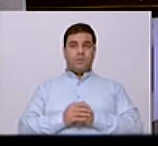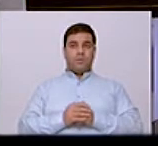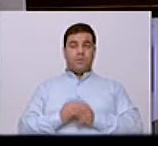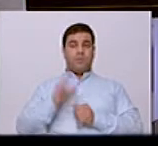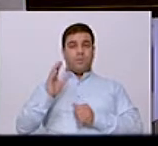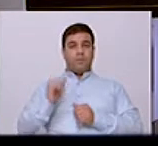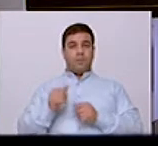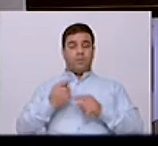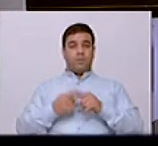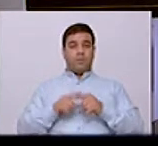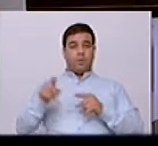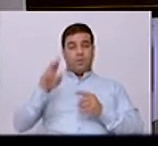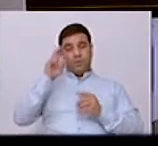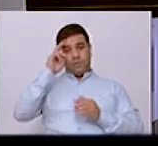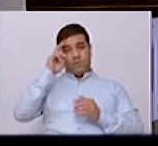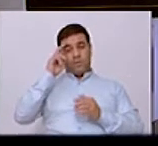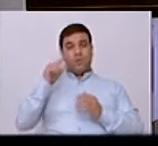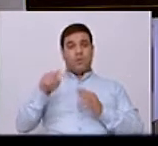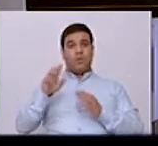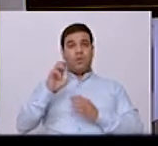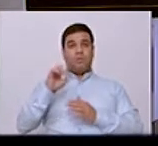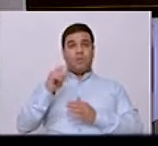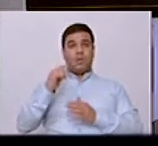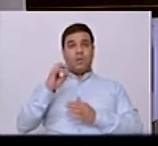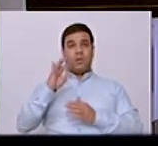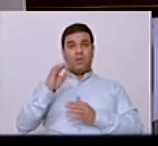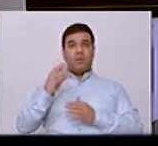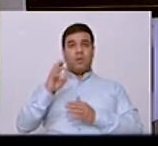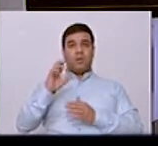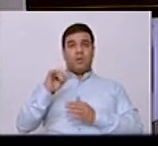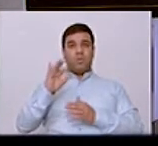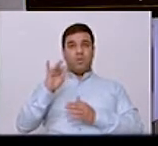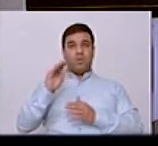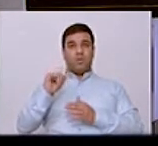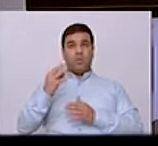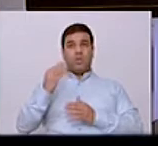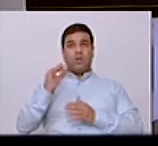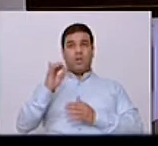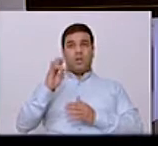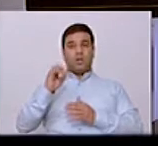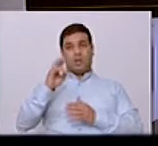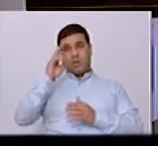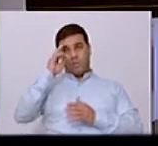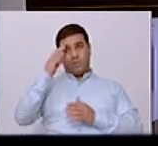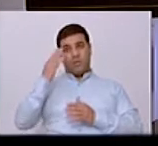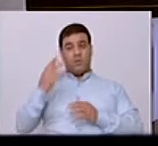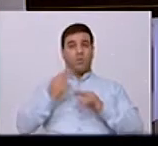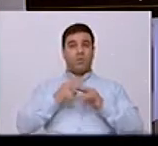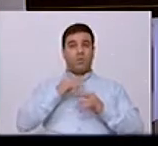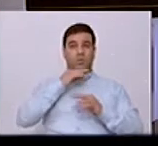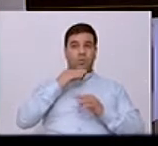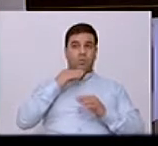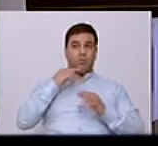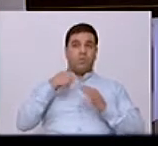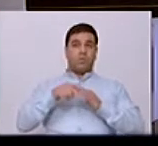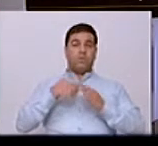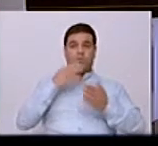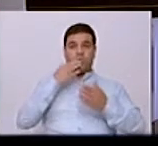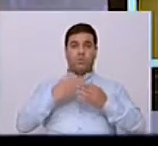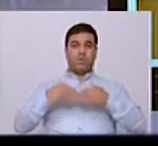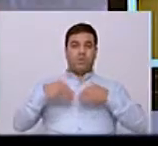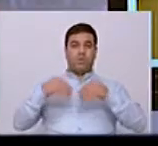Va mana shu davlatlarimiz, ayniqsa Bangladesh, Kambodja, Shri-Lanka kabi davlatlarimiz ko'proq qishloq